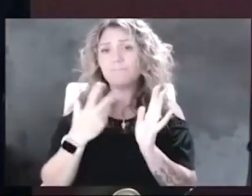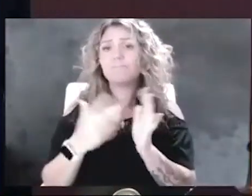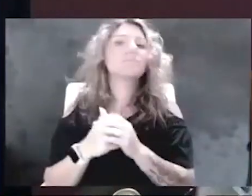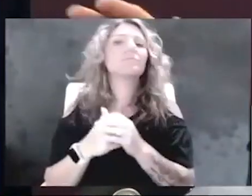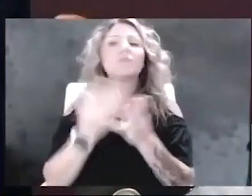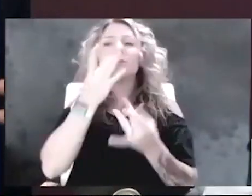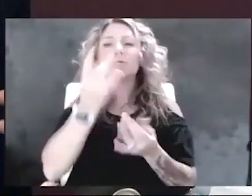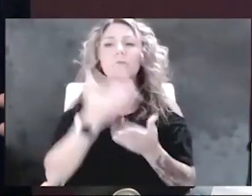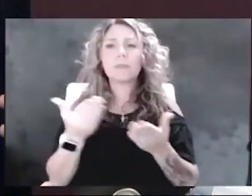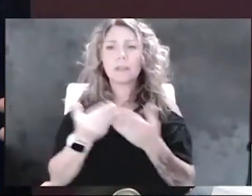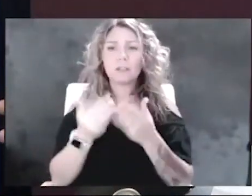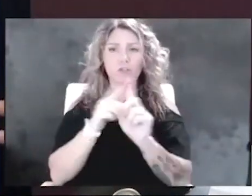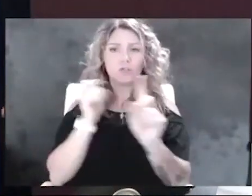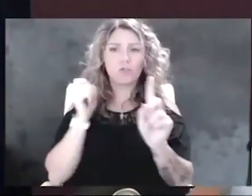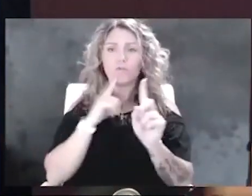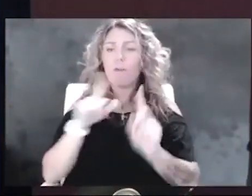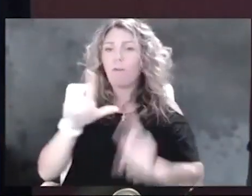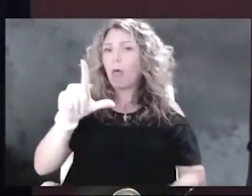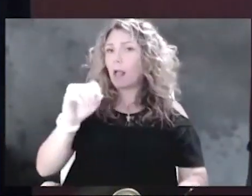from the Lollapalooza concert.